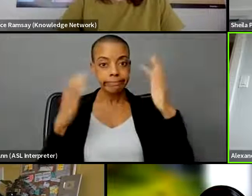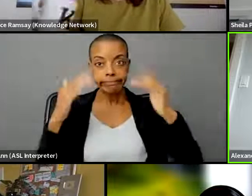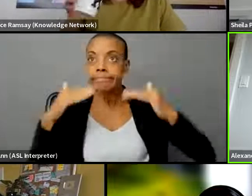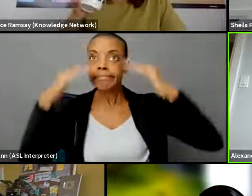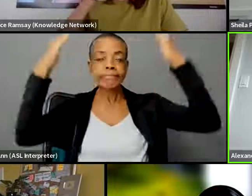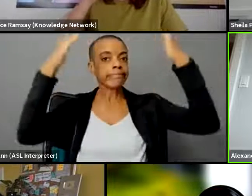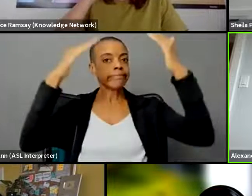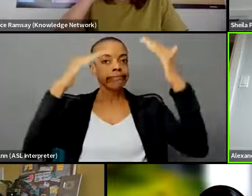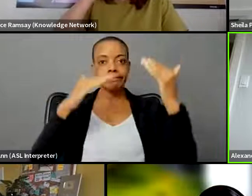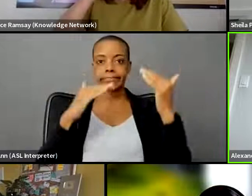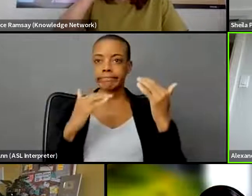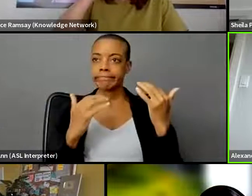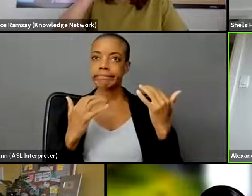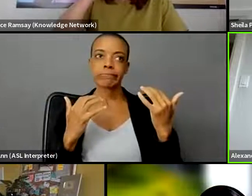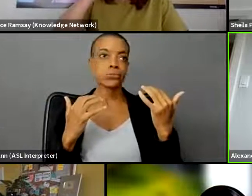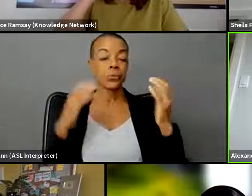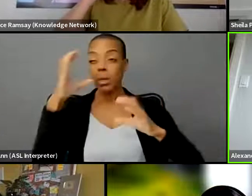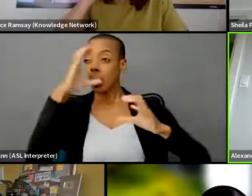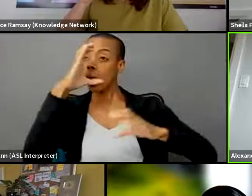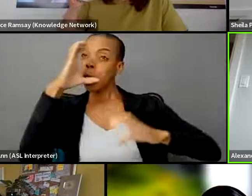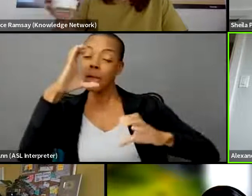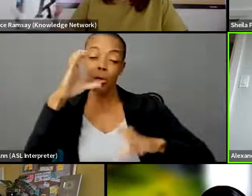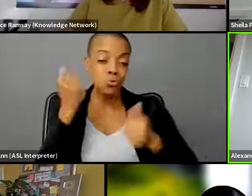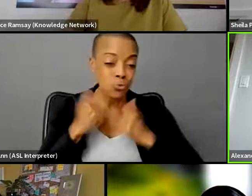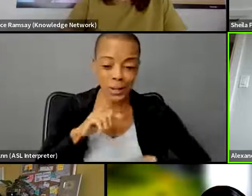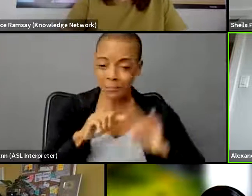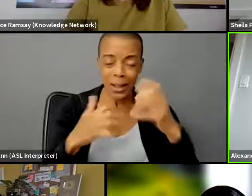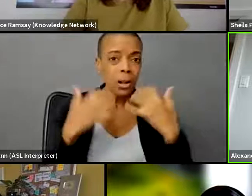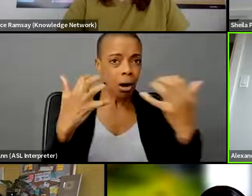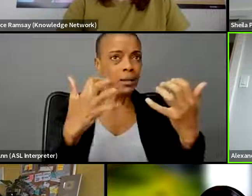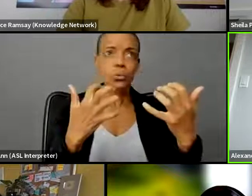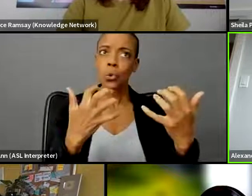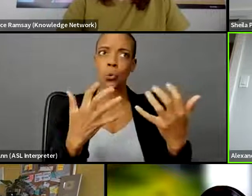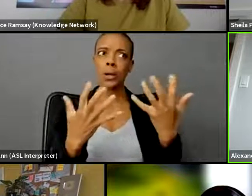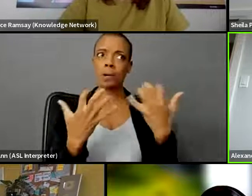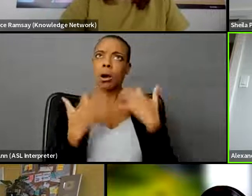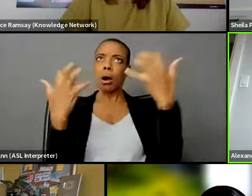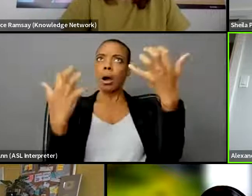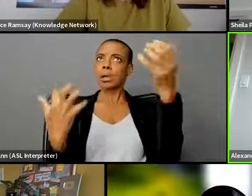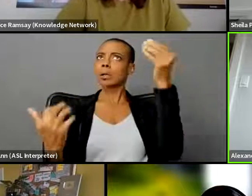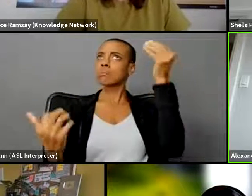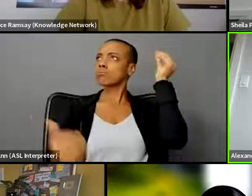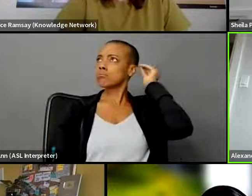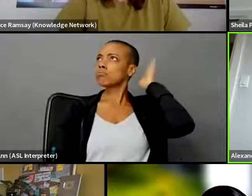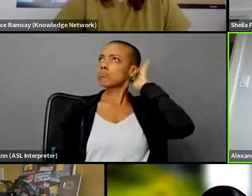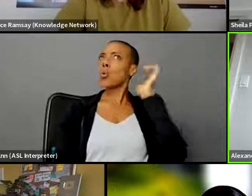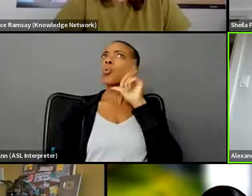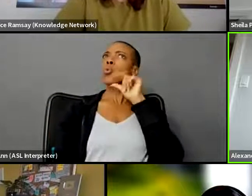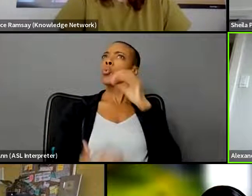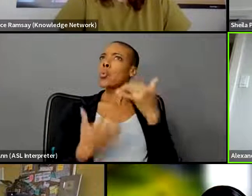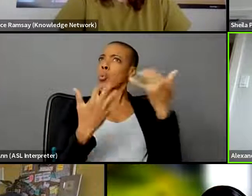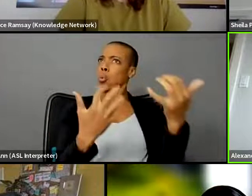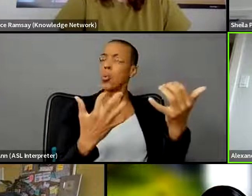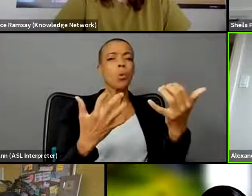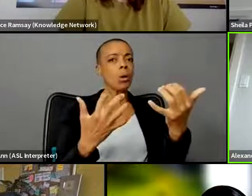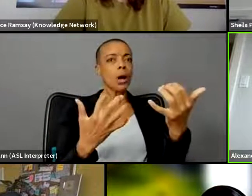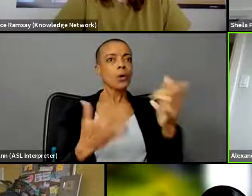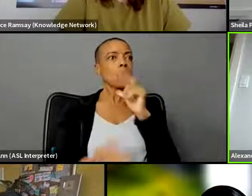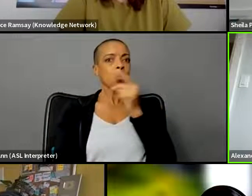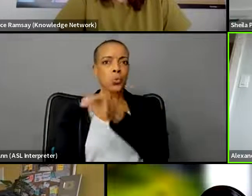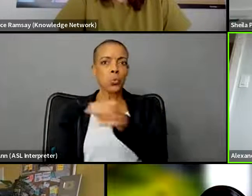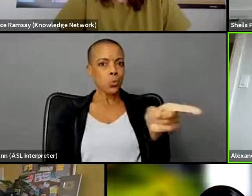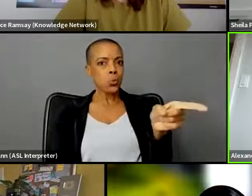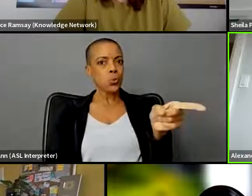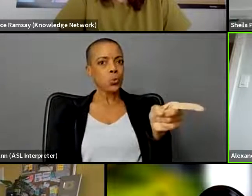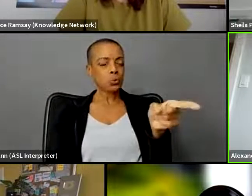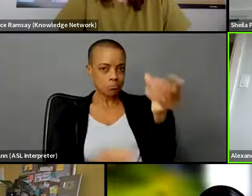have an audience in mind. Like, filmmakers are artists, but also we make art for other people to enjoy. So who are those people that